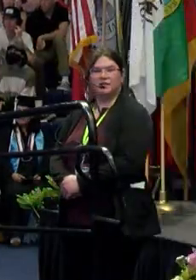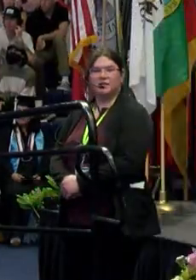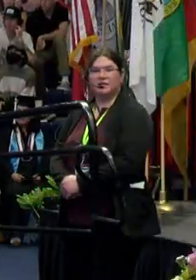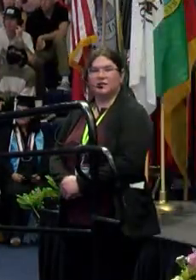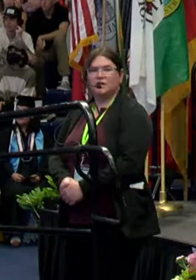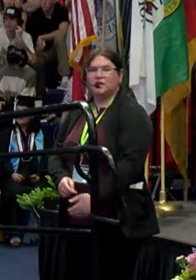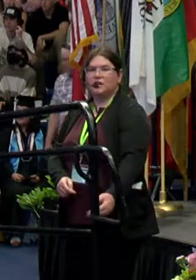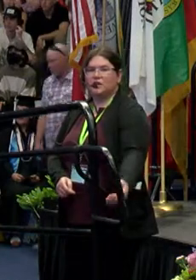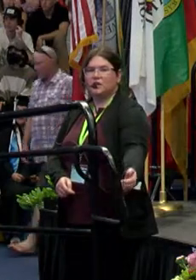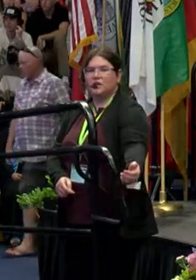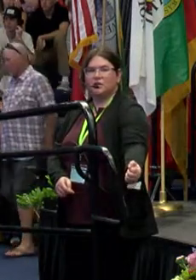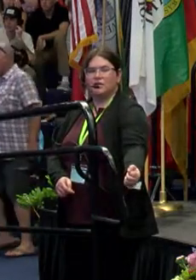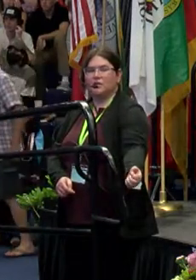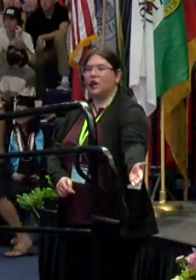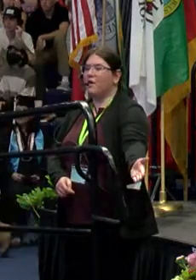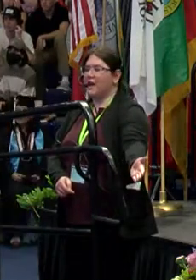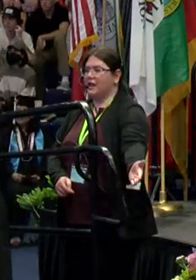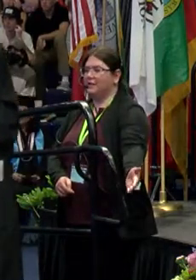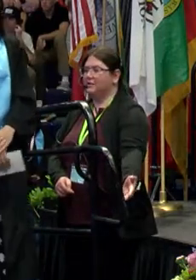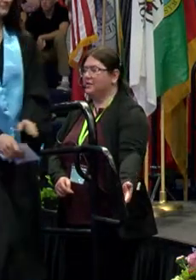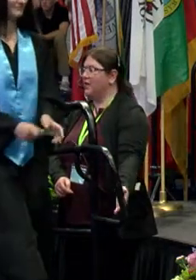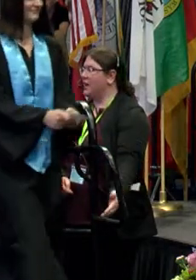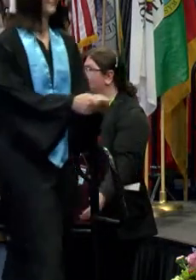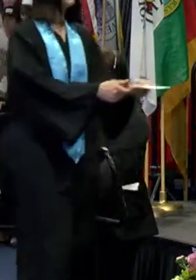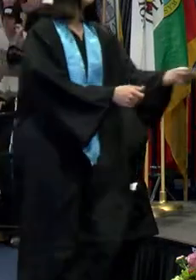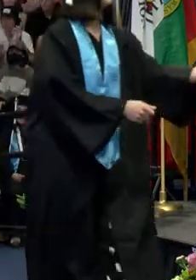Laura M. Gorseth, cum laude.